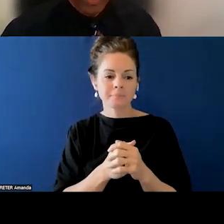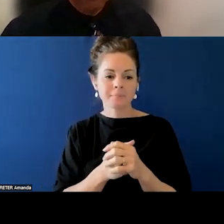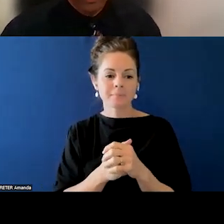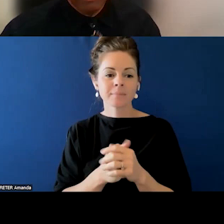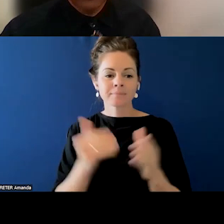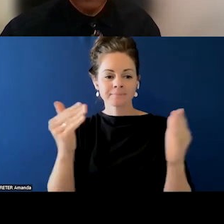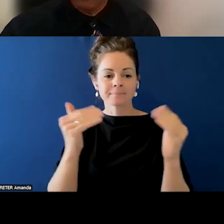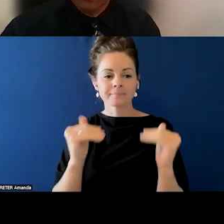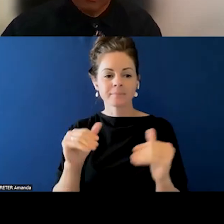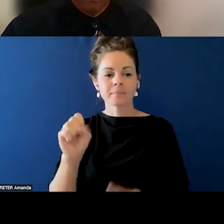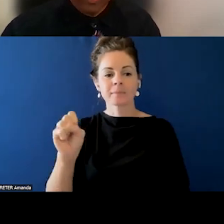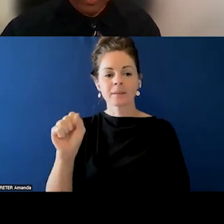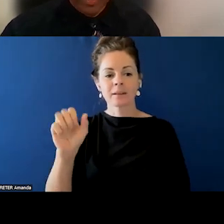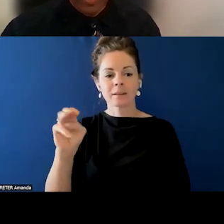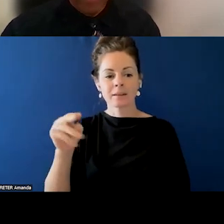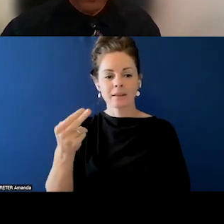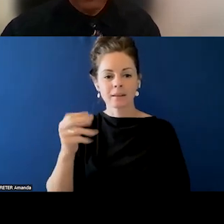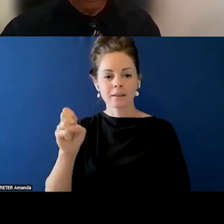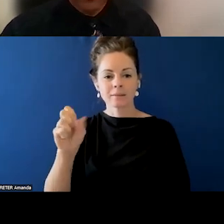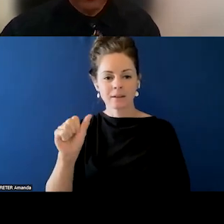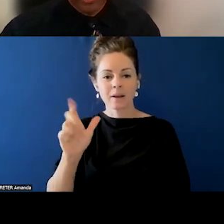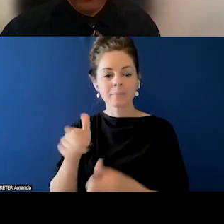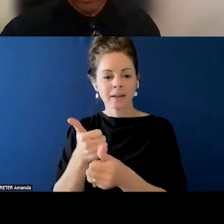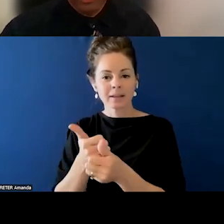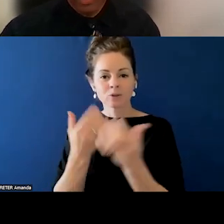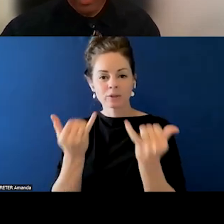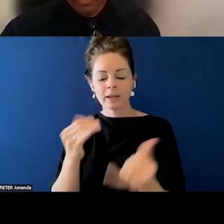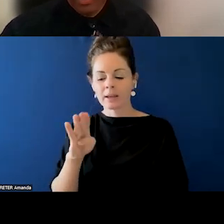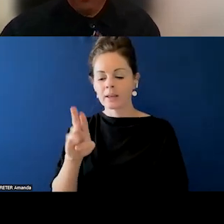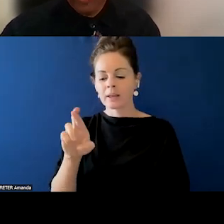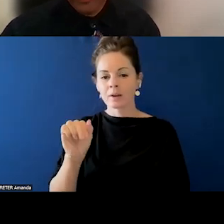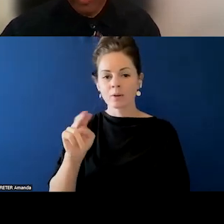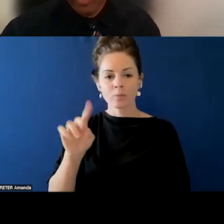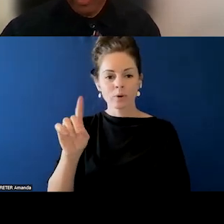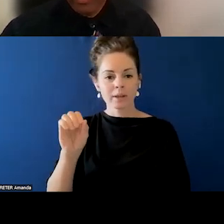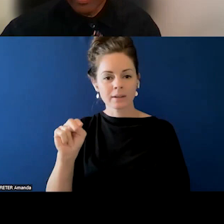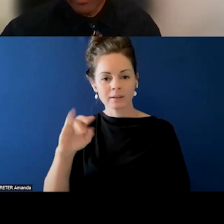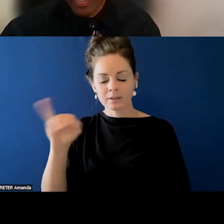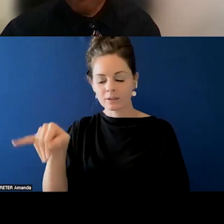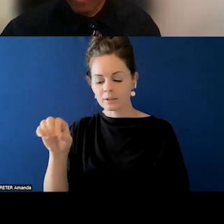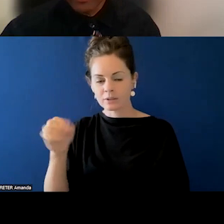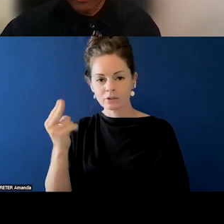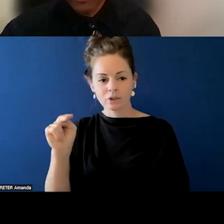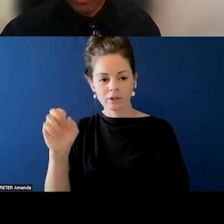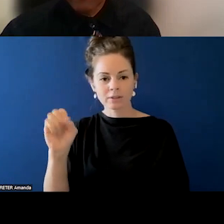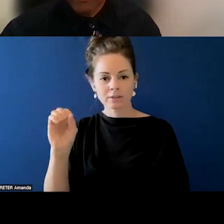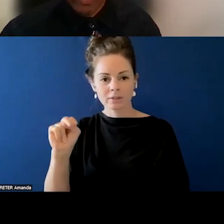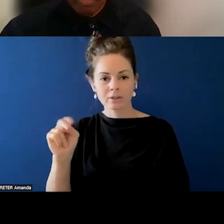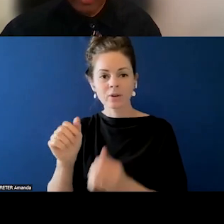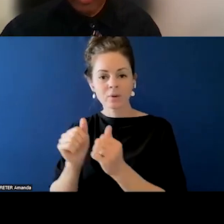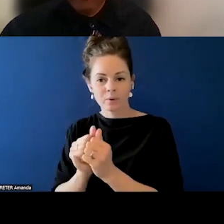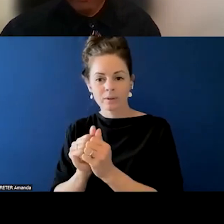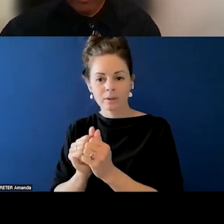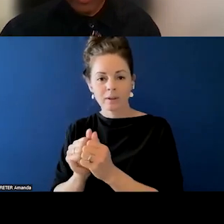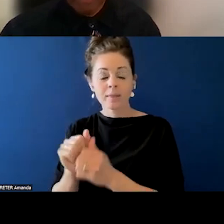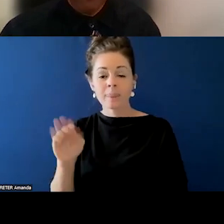our SAMHSA update for today, and we have with us Brandon Johnson with the branch chief, who's